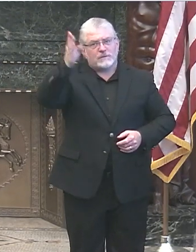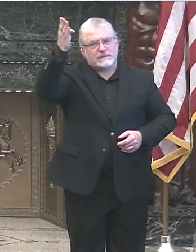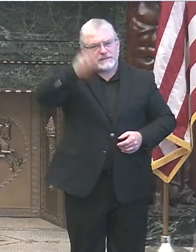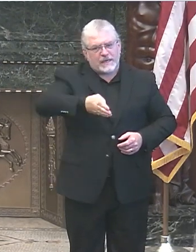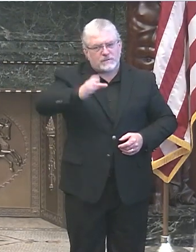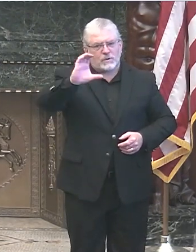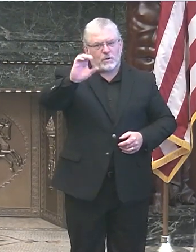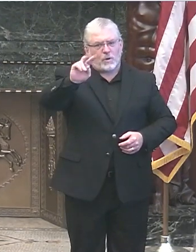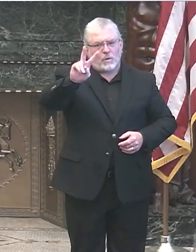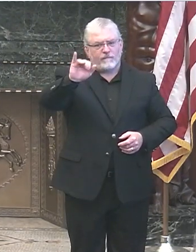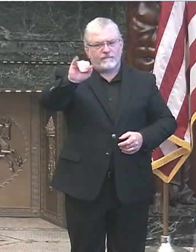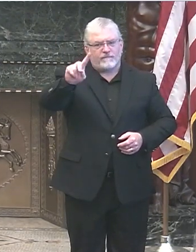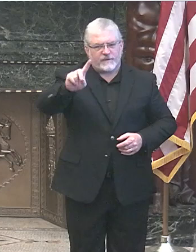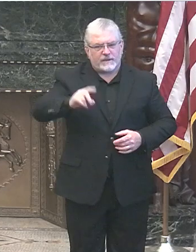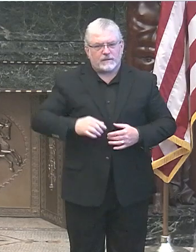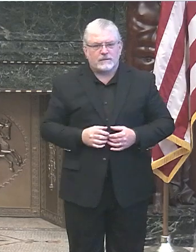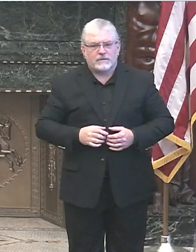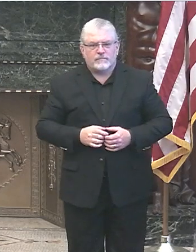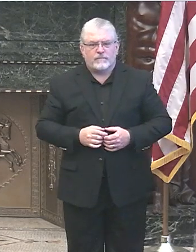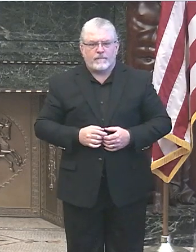1-800-722-7112. Thanks.